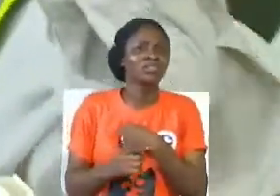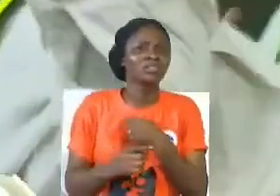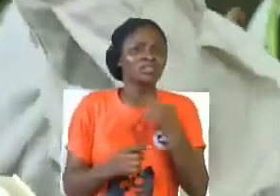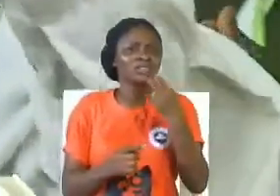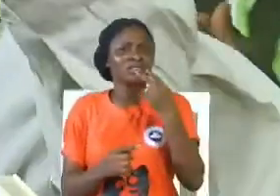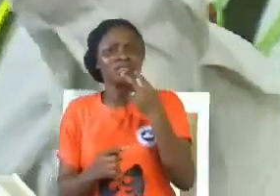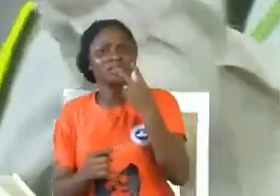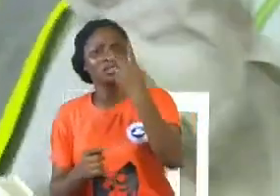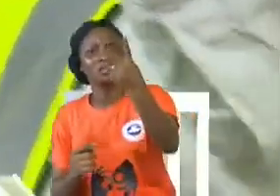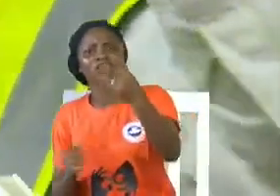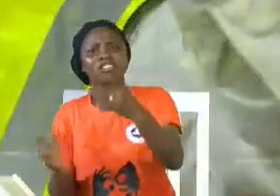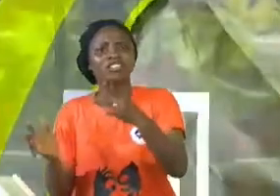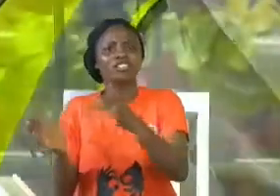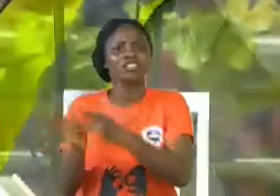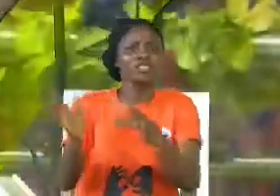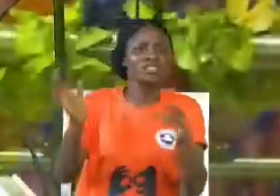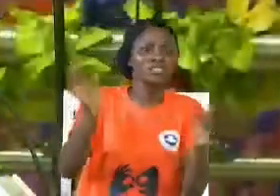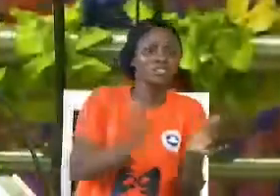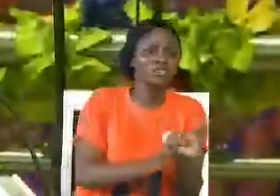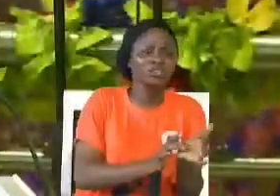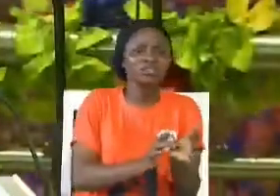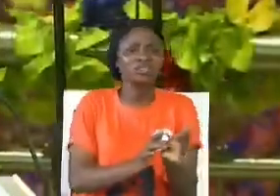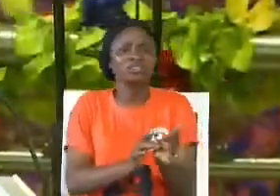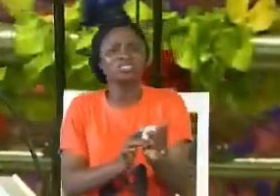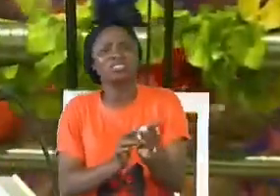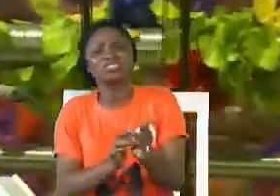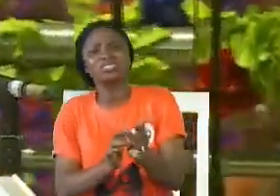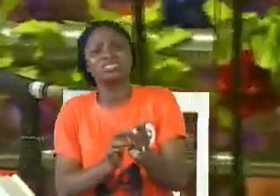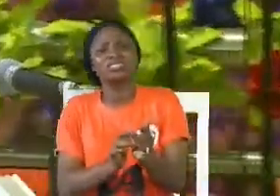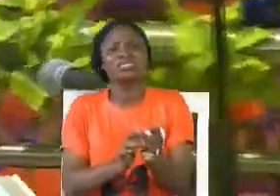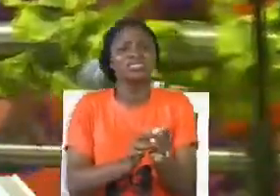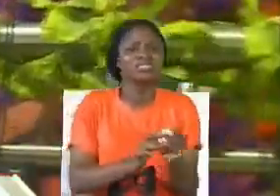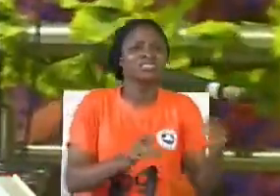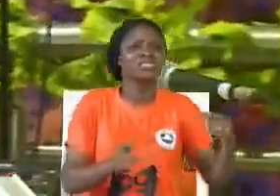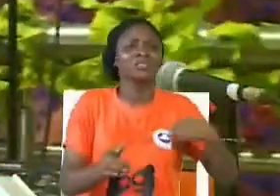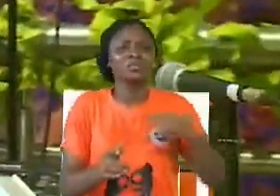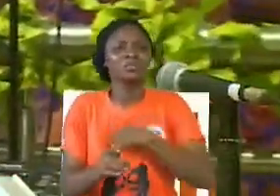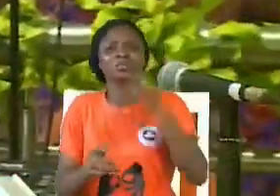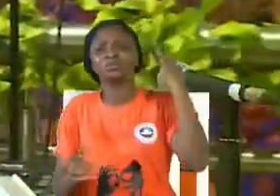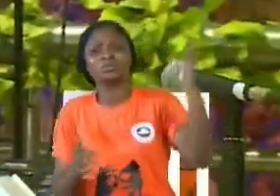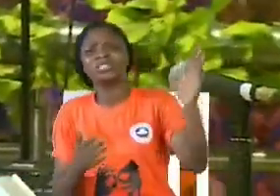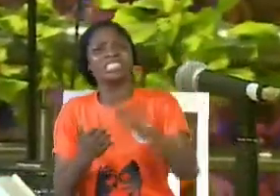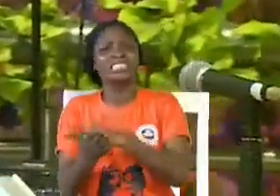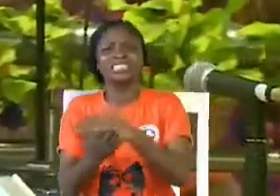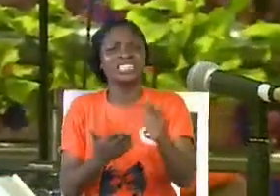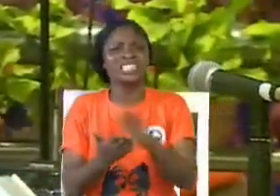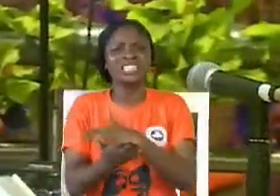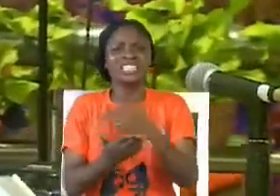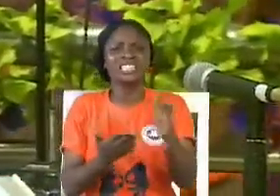see Jesus. We will sing.